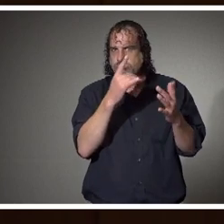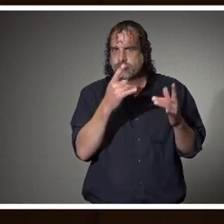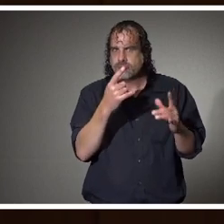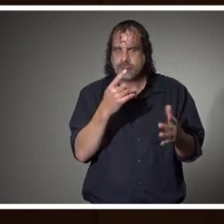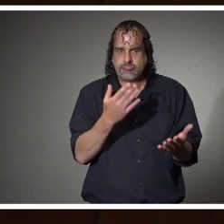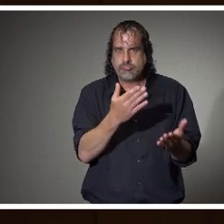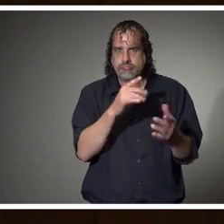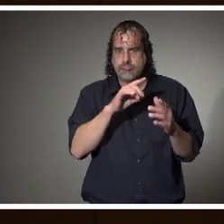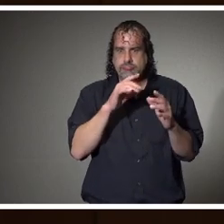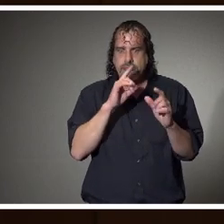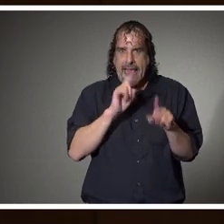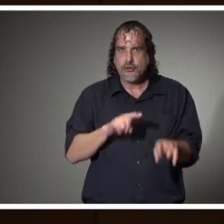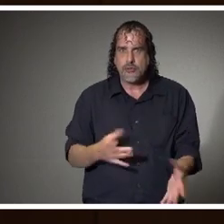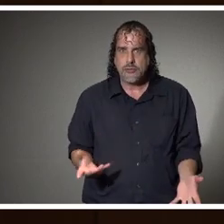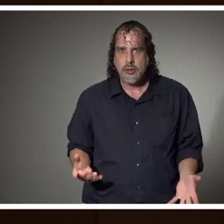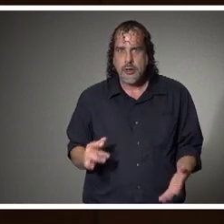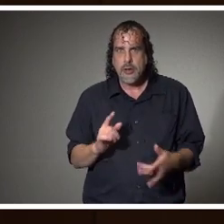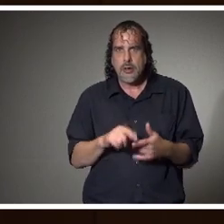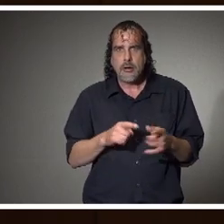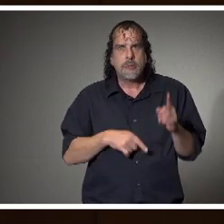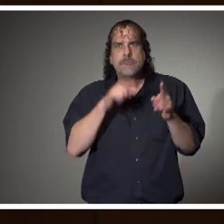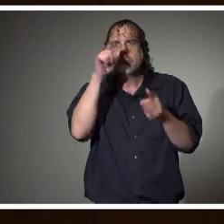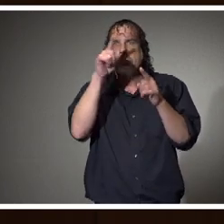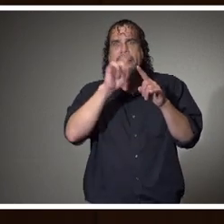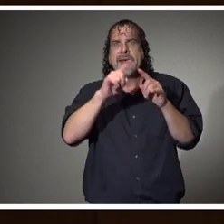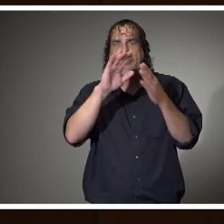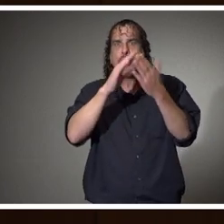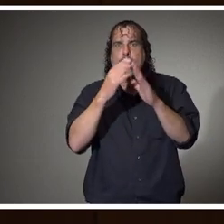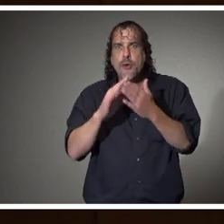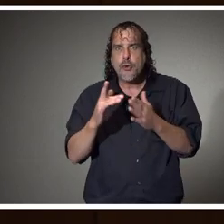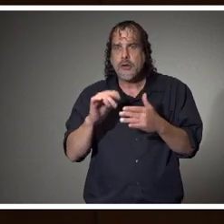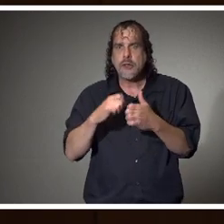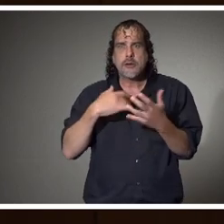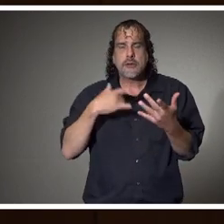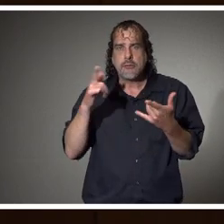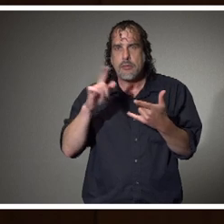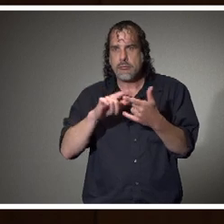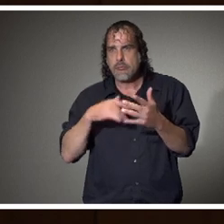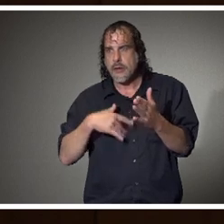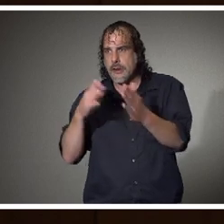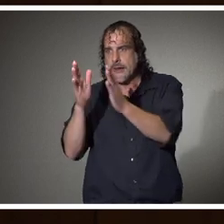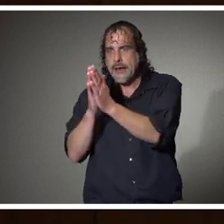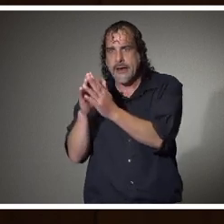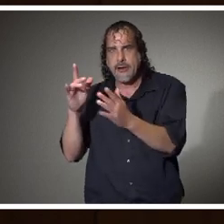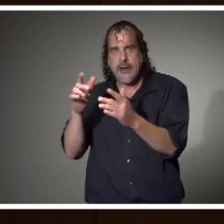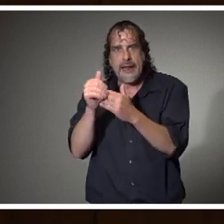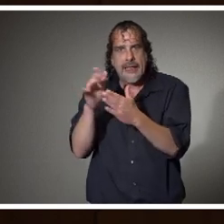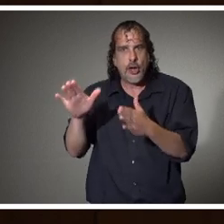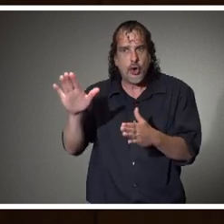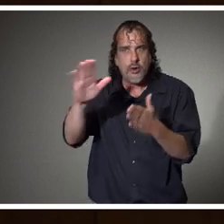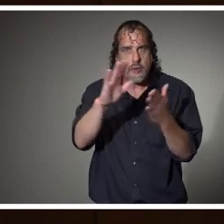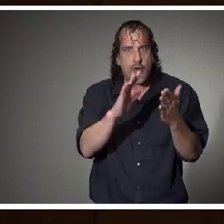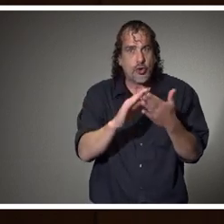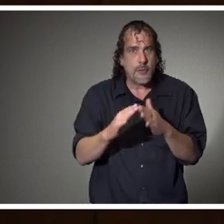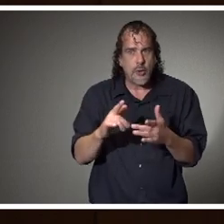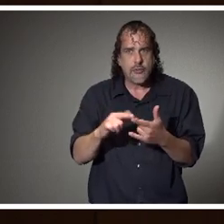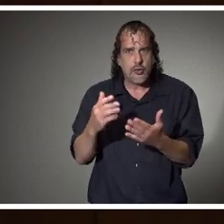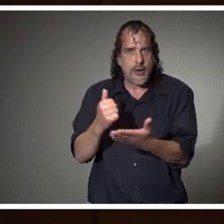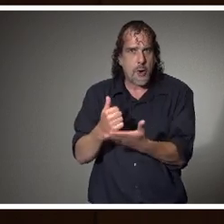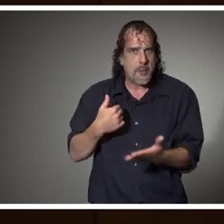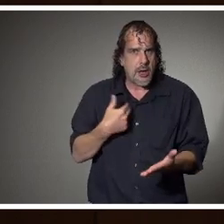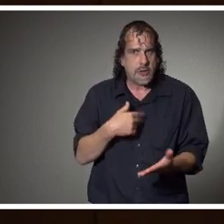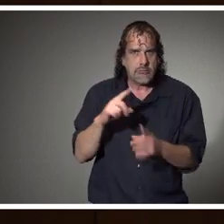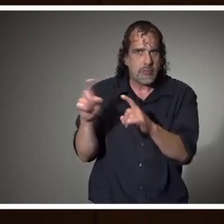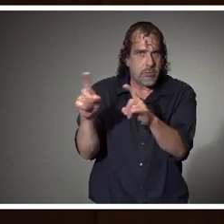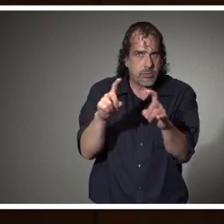We are looking at doing some targeted testing in high-risk communities and recruiting community partners. That's something we're working on actively. So, you know,